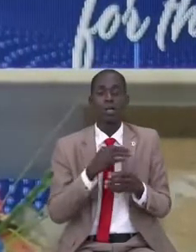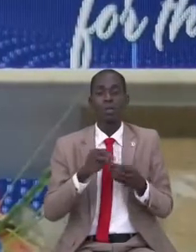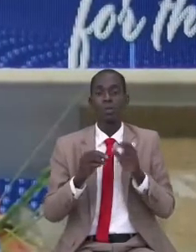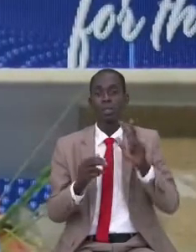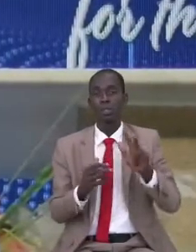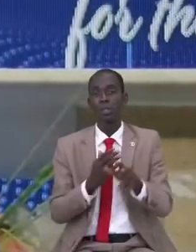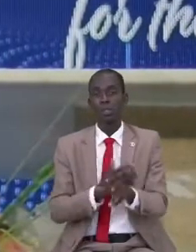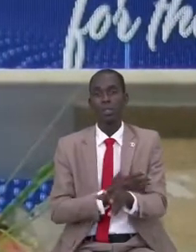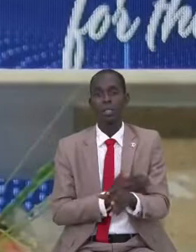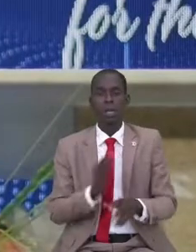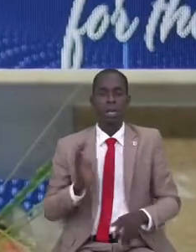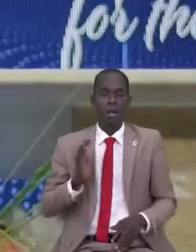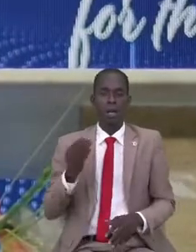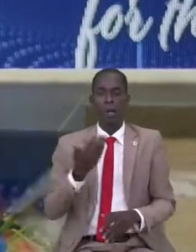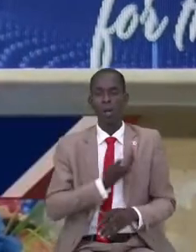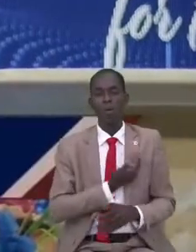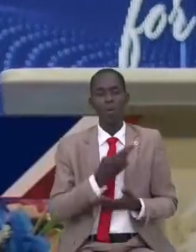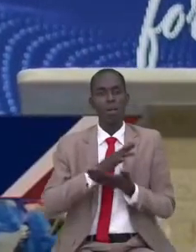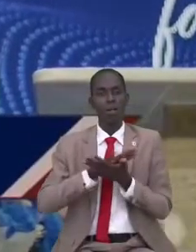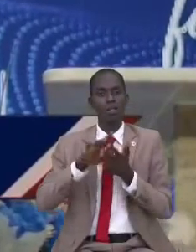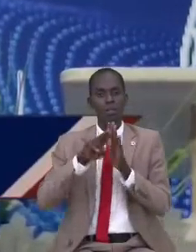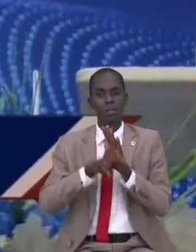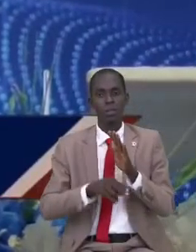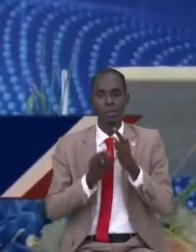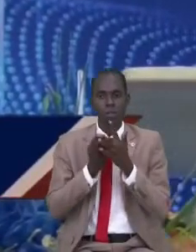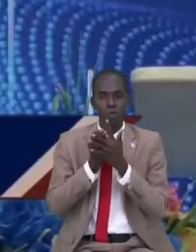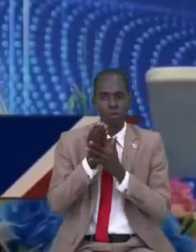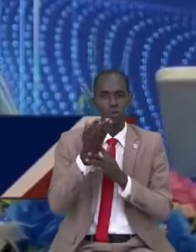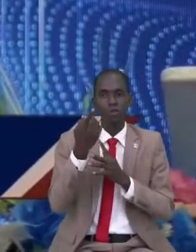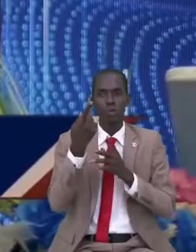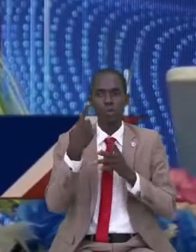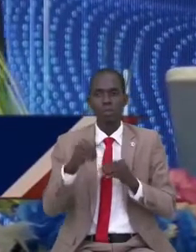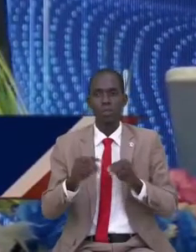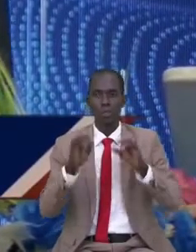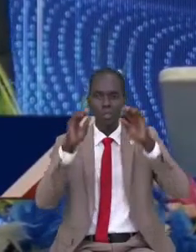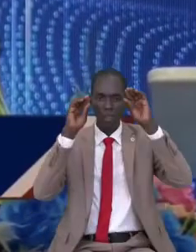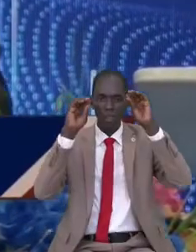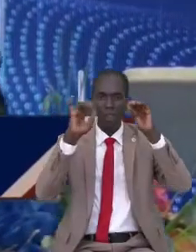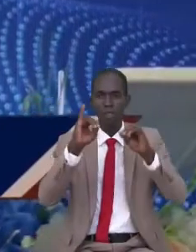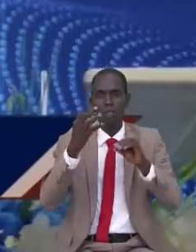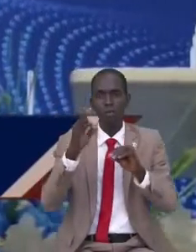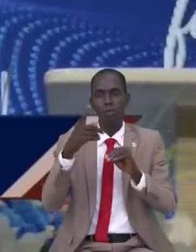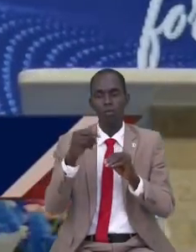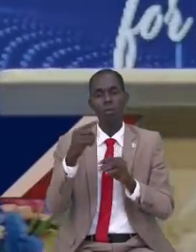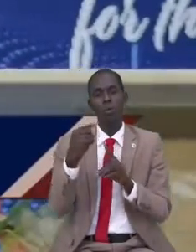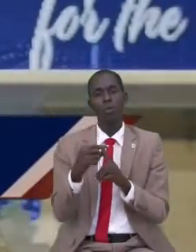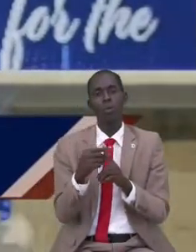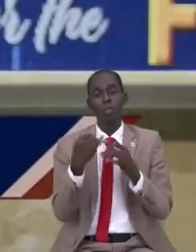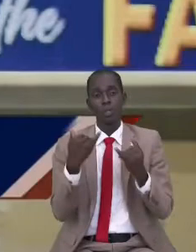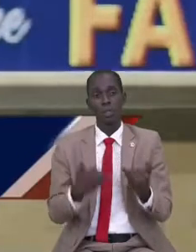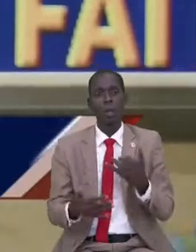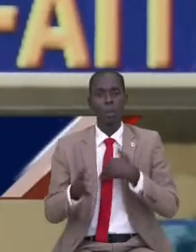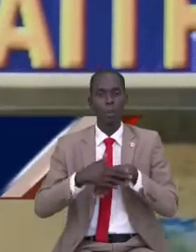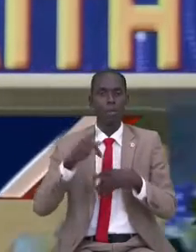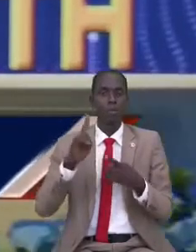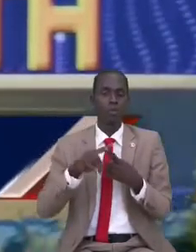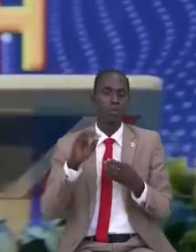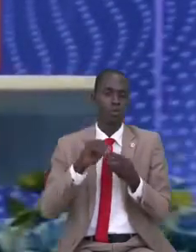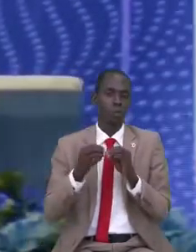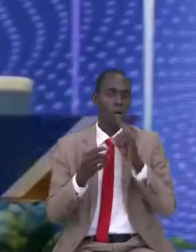our righteousness through the teaching of the word. Let's come to number one, is